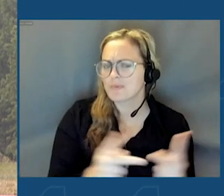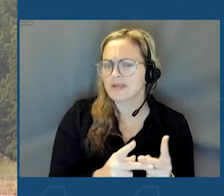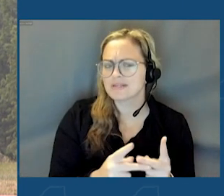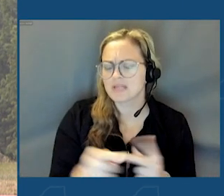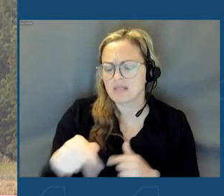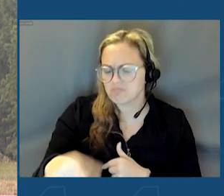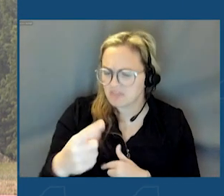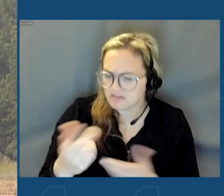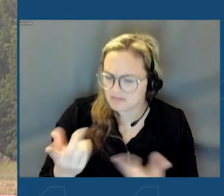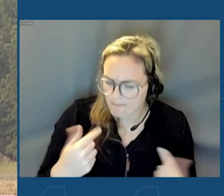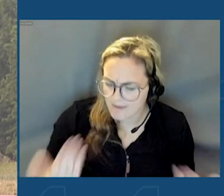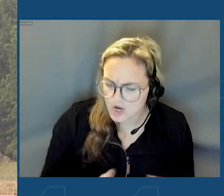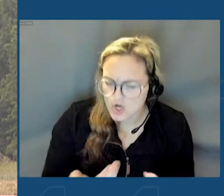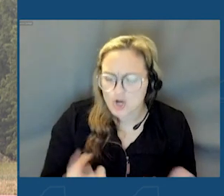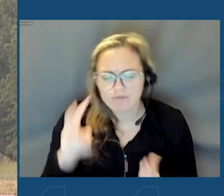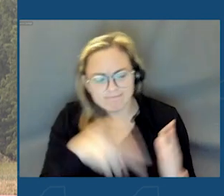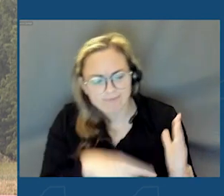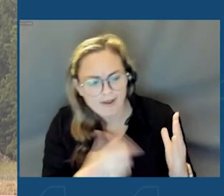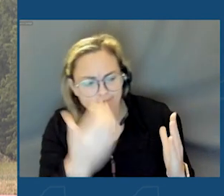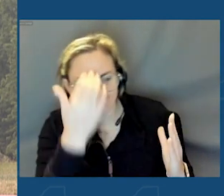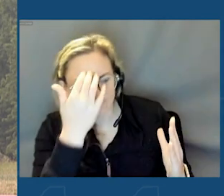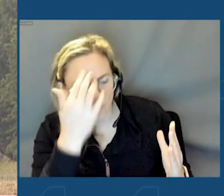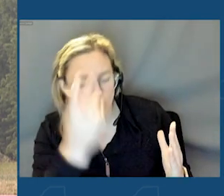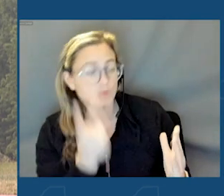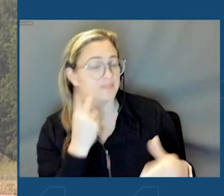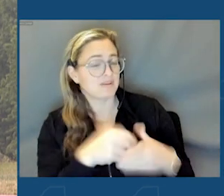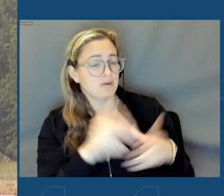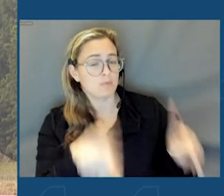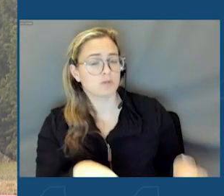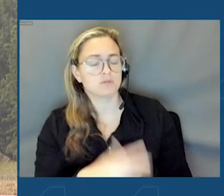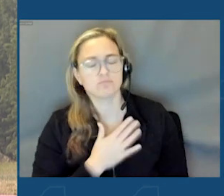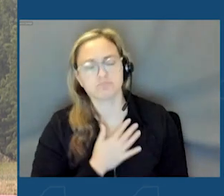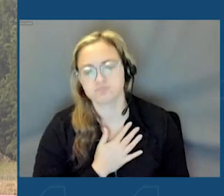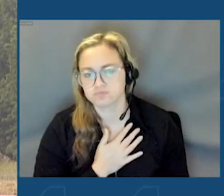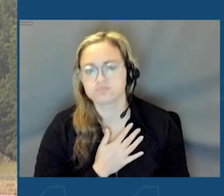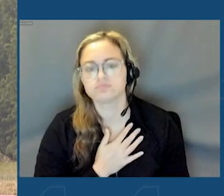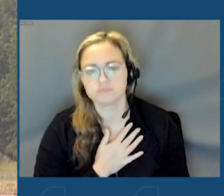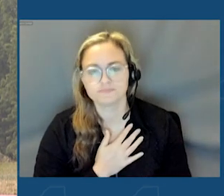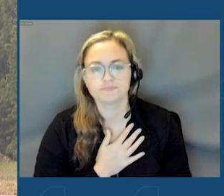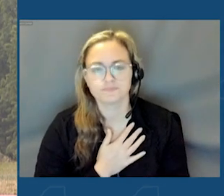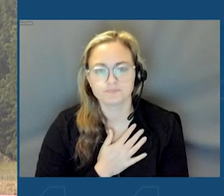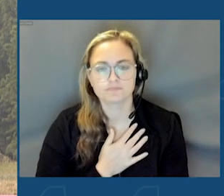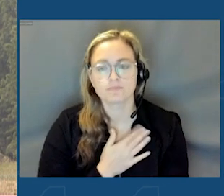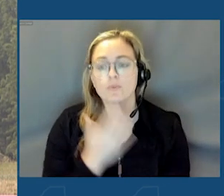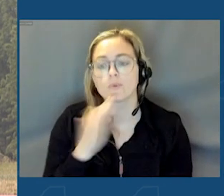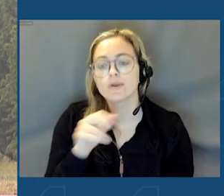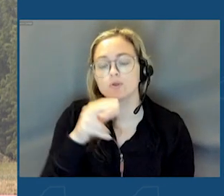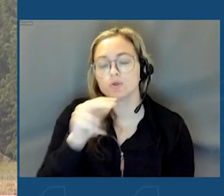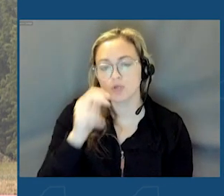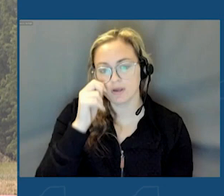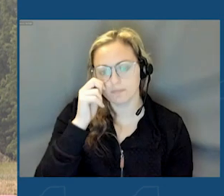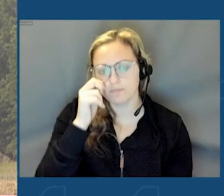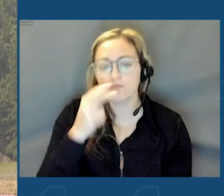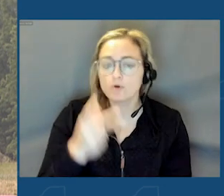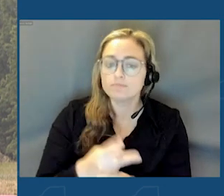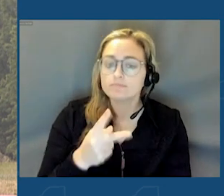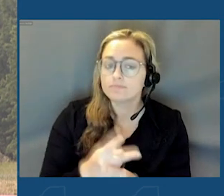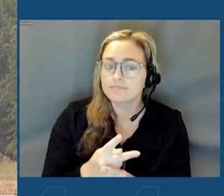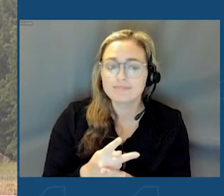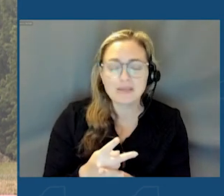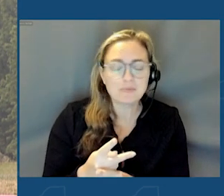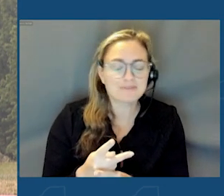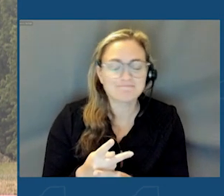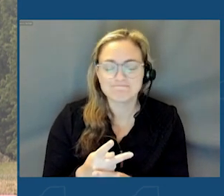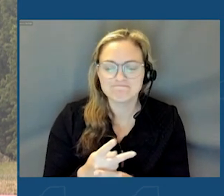read about it, I've understood it, but to see it in person is a true joy. So I want to thank you, John, for being the keepers of the flame for so many years, you and